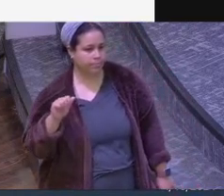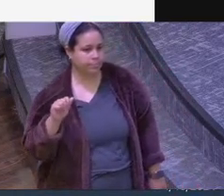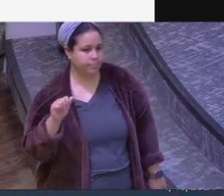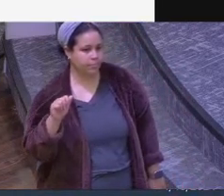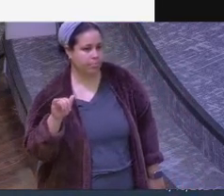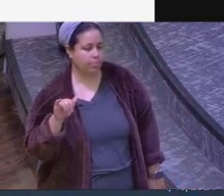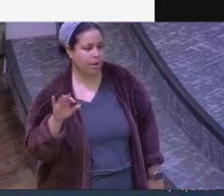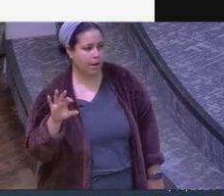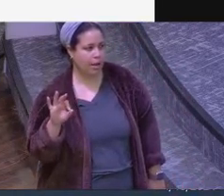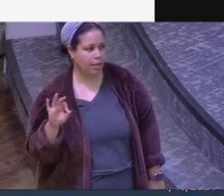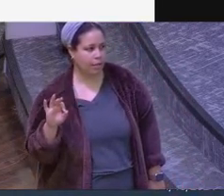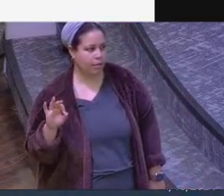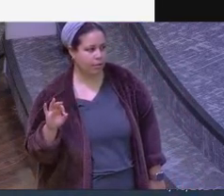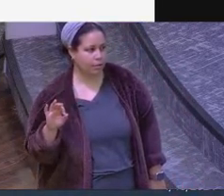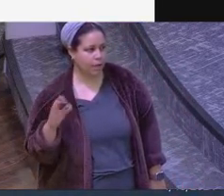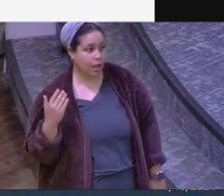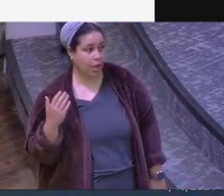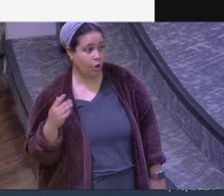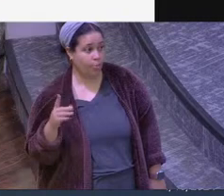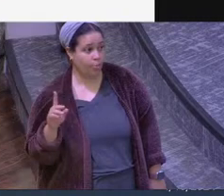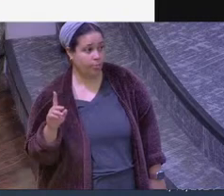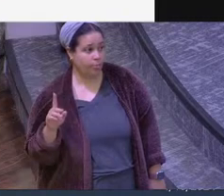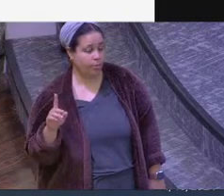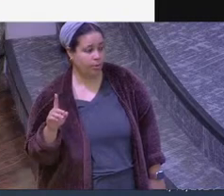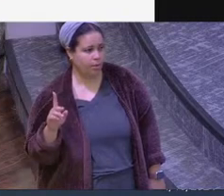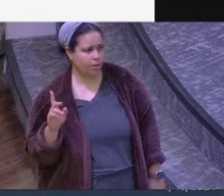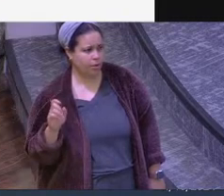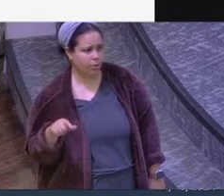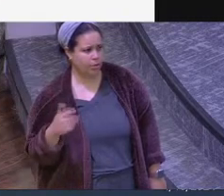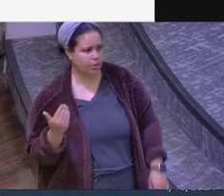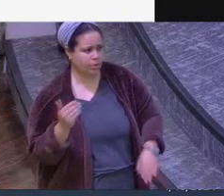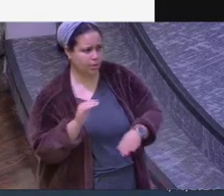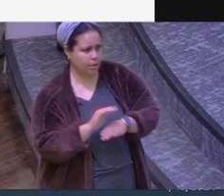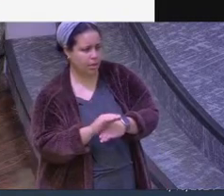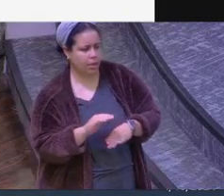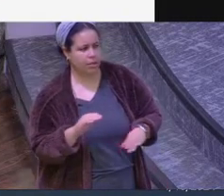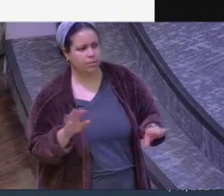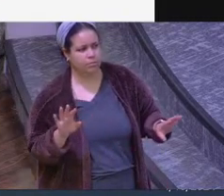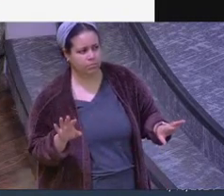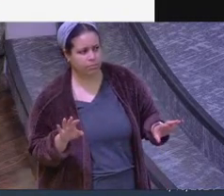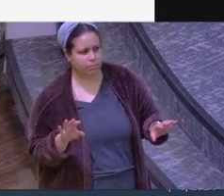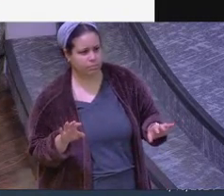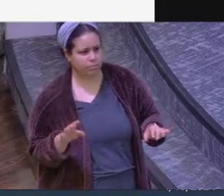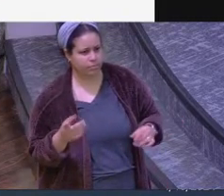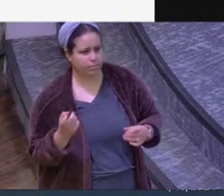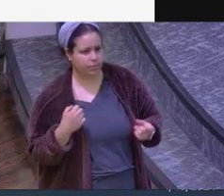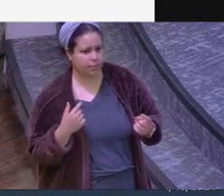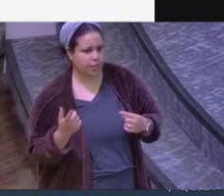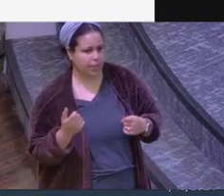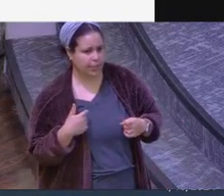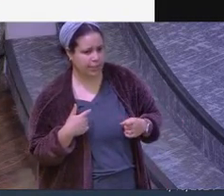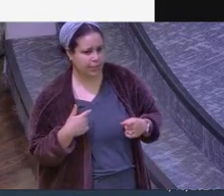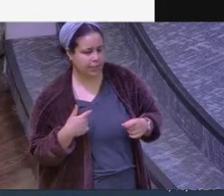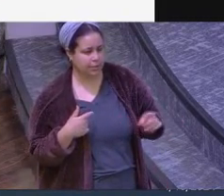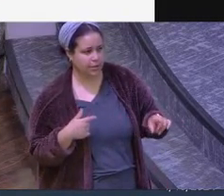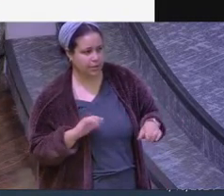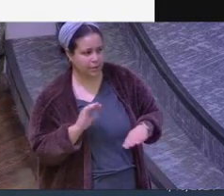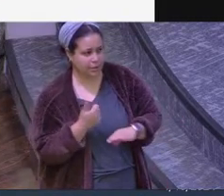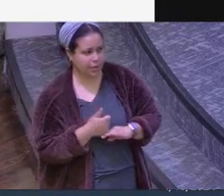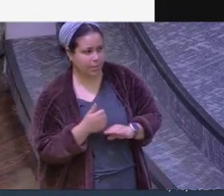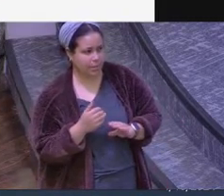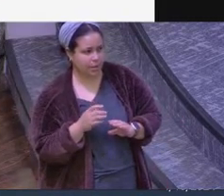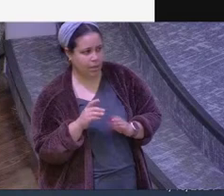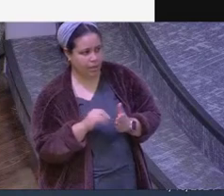hopefully y'all have questions tonight. We'll take those into consideration the next 2 weeks. Any questions? Ms. Palmer has set up the question document like